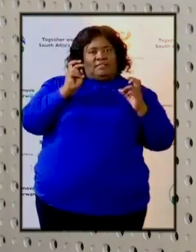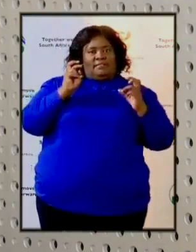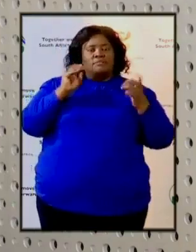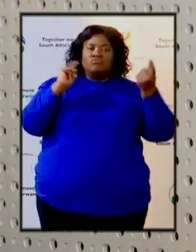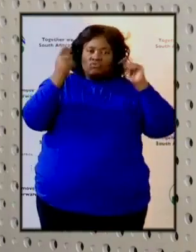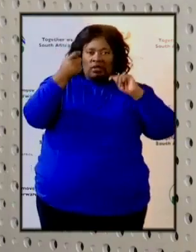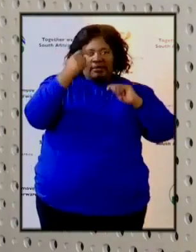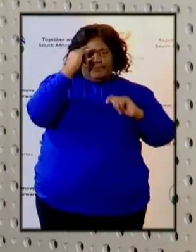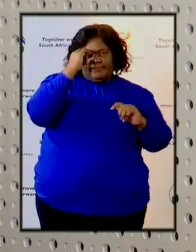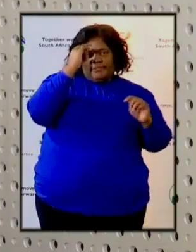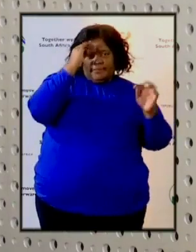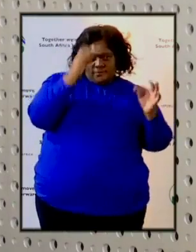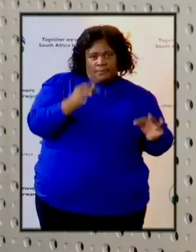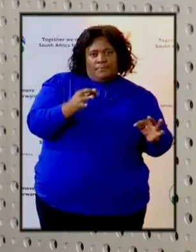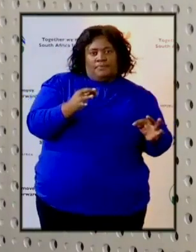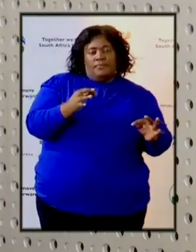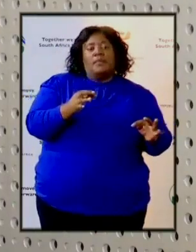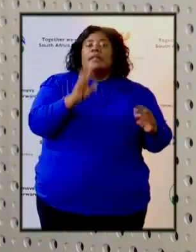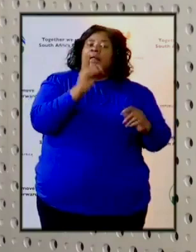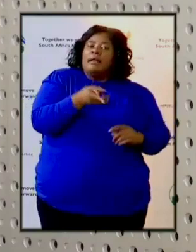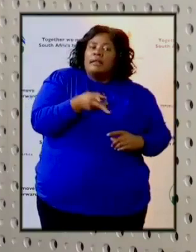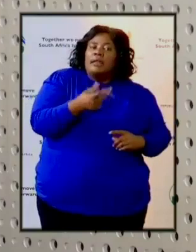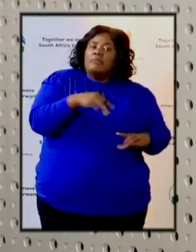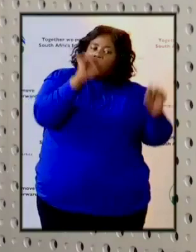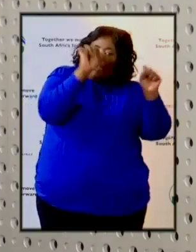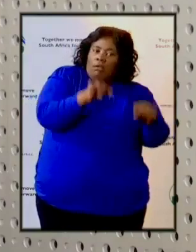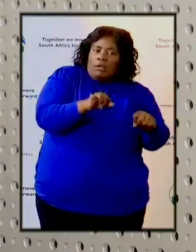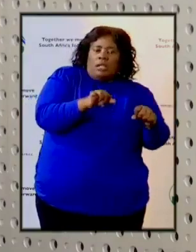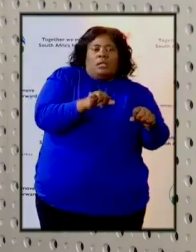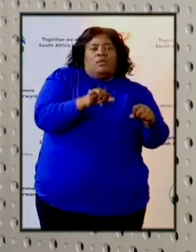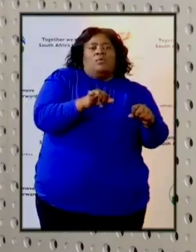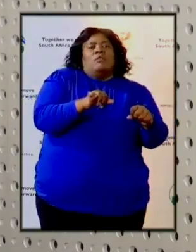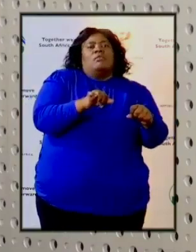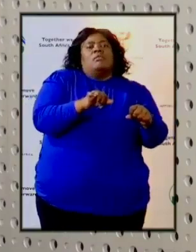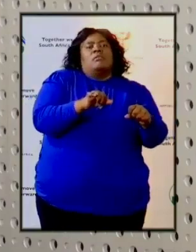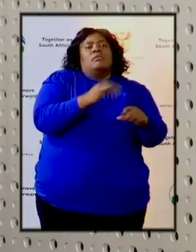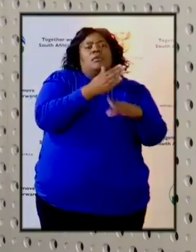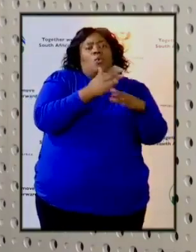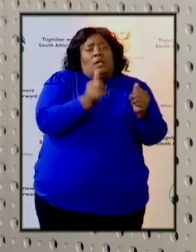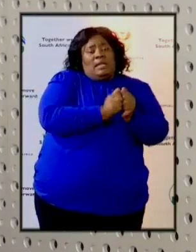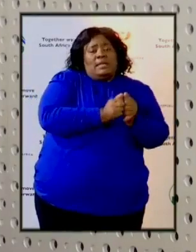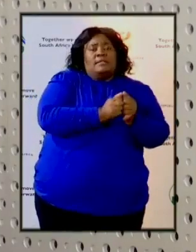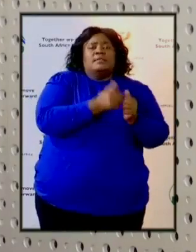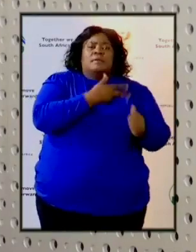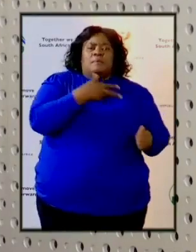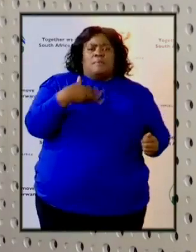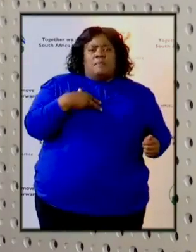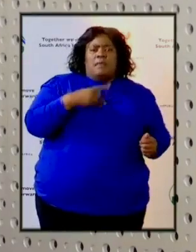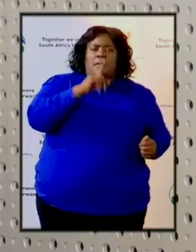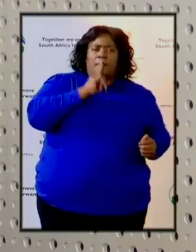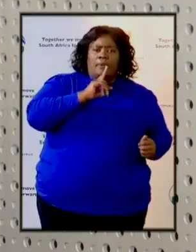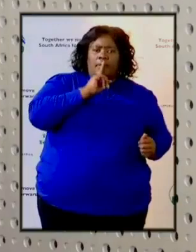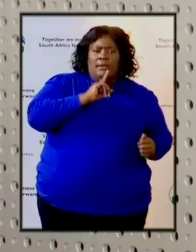And again, we agree with colleagues and Mam Nkosazana that there is absolutely